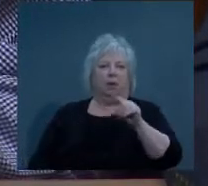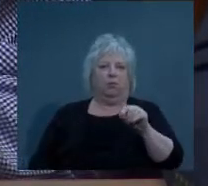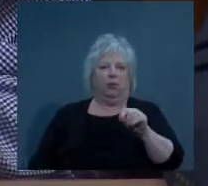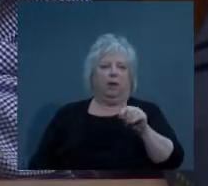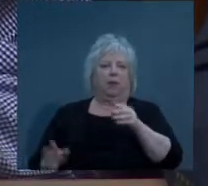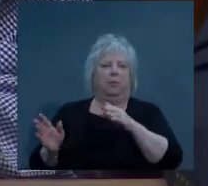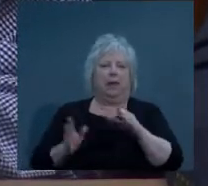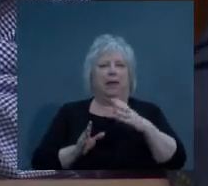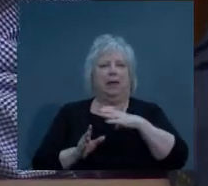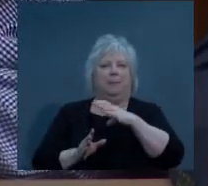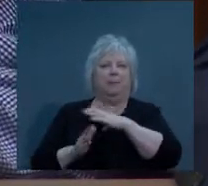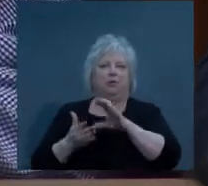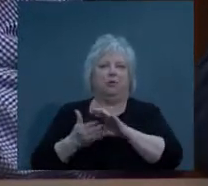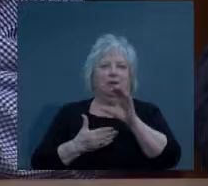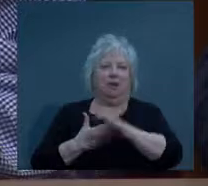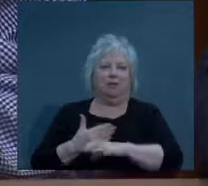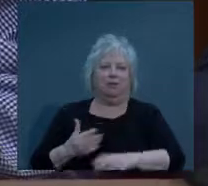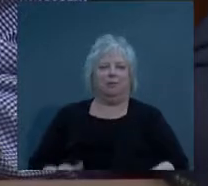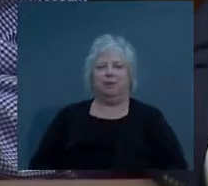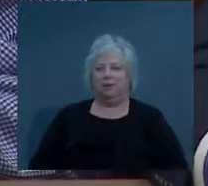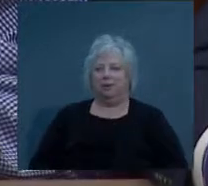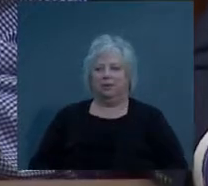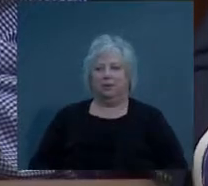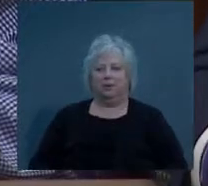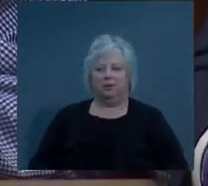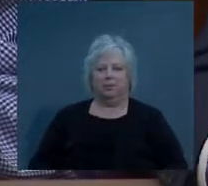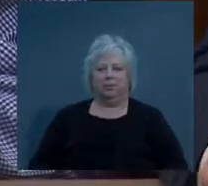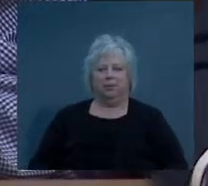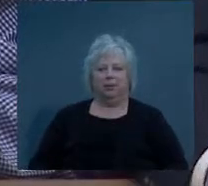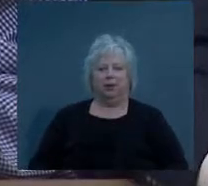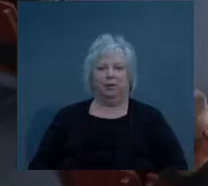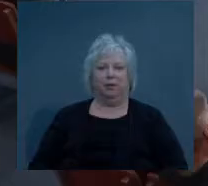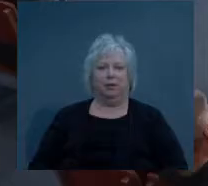2020 Planning Commission calendar.